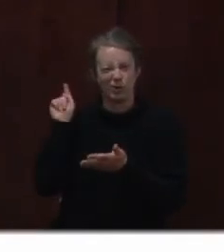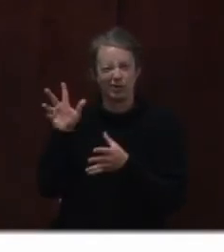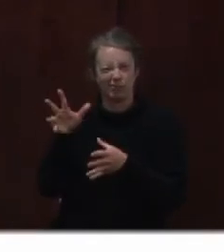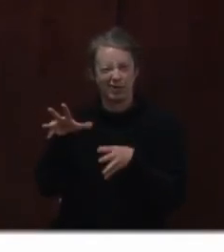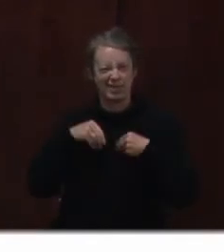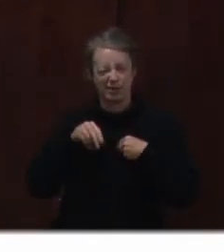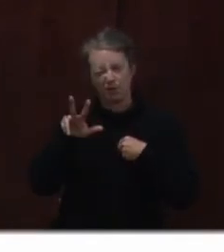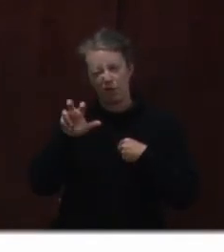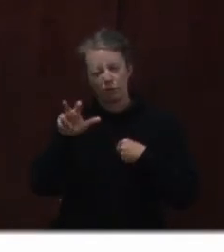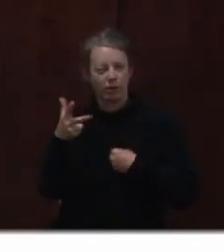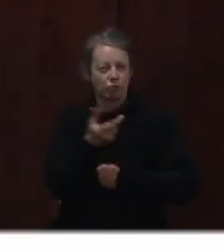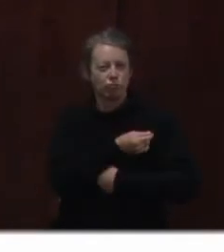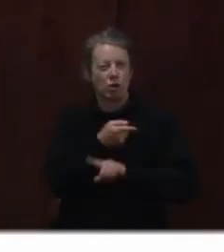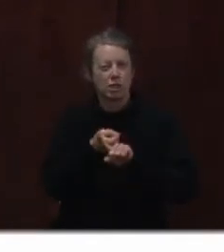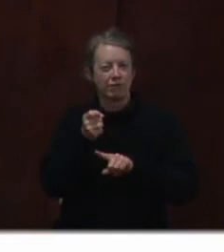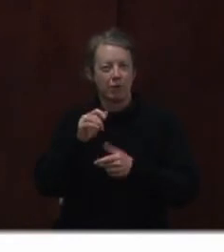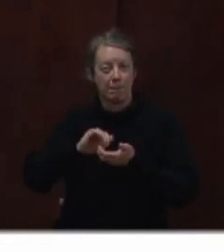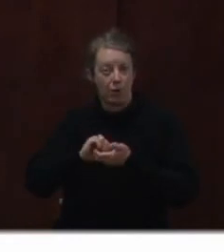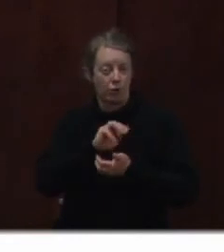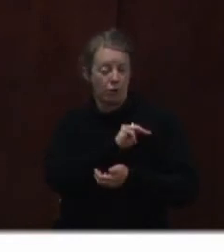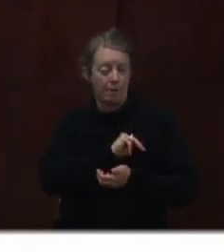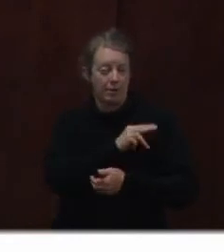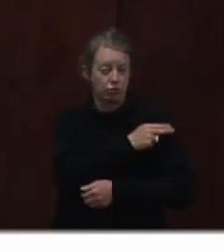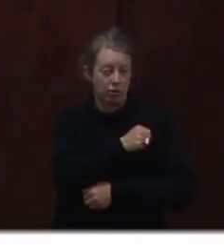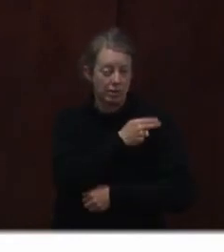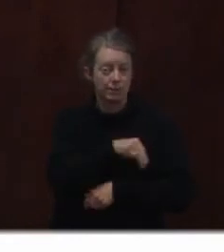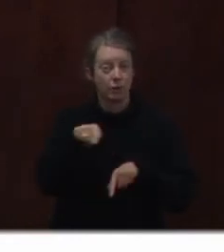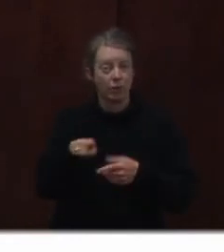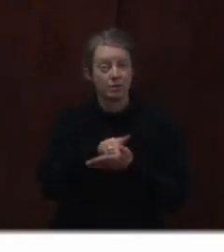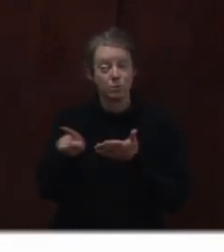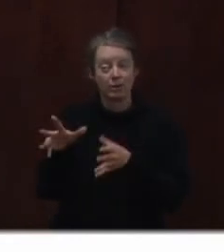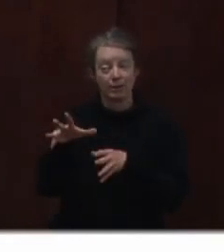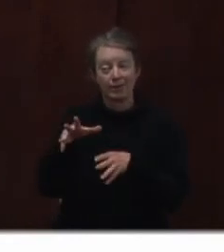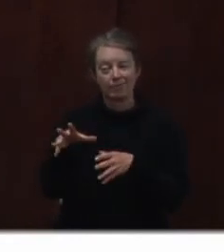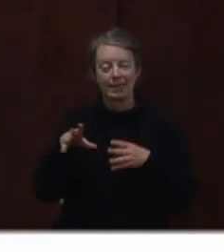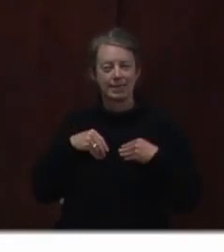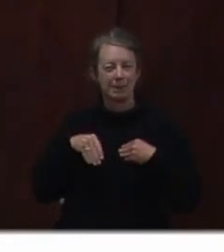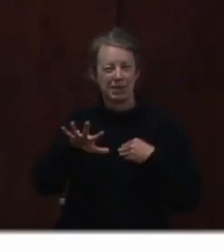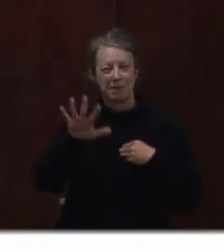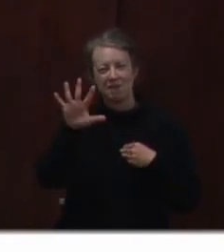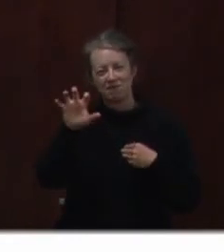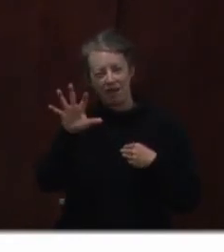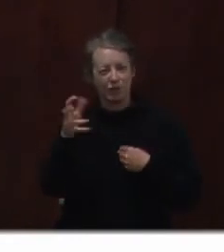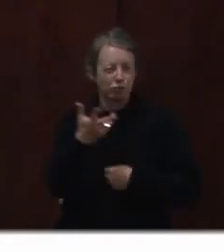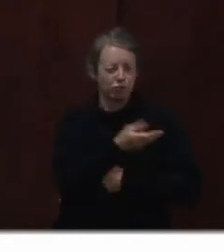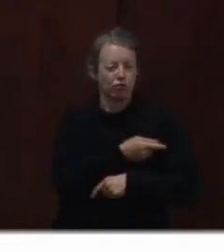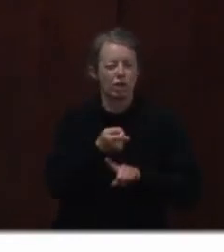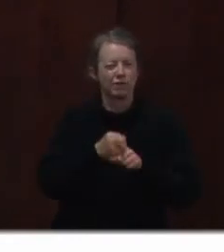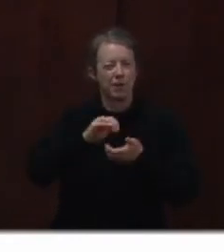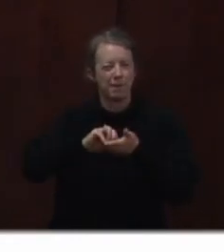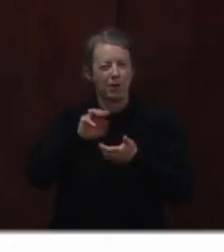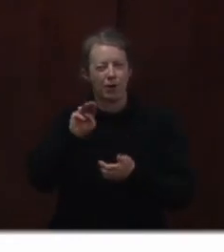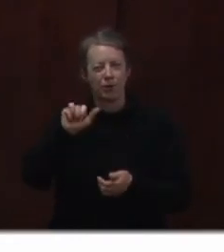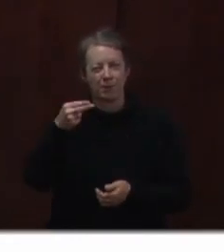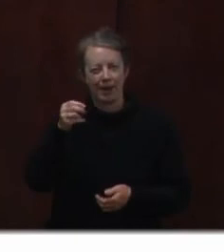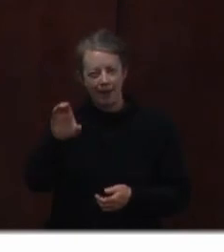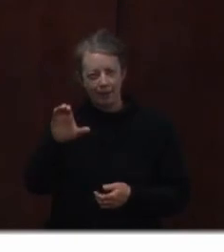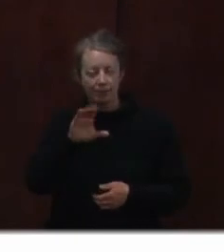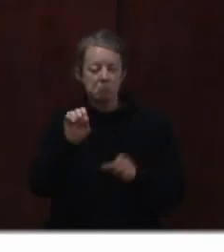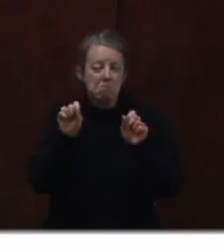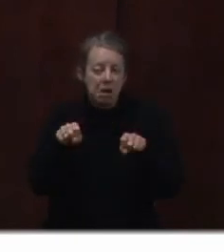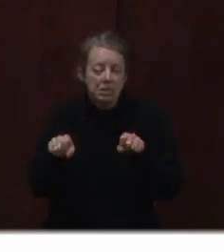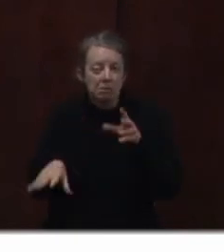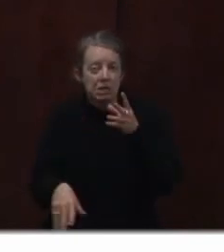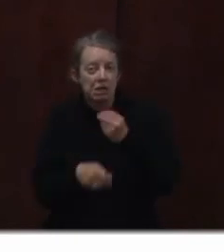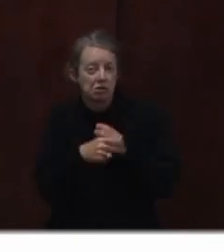This week, we're accepting a little over 500 doses from our partner Mayhec, and possibly additional doses next